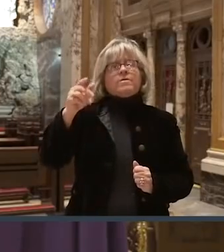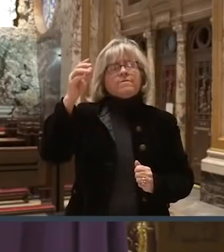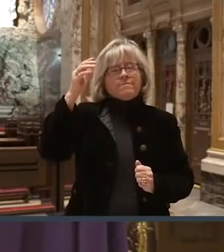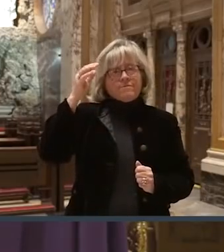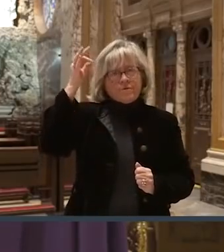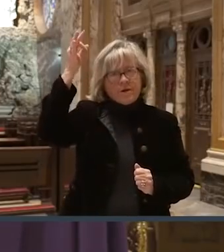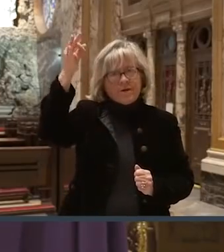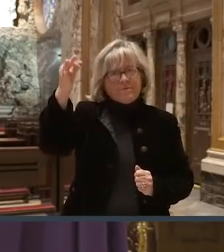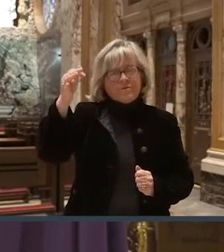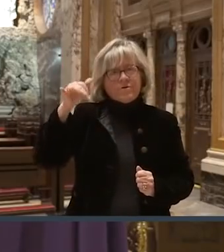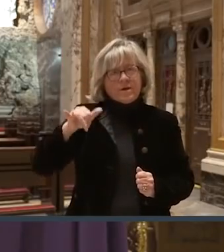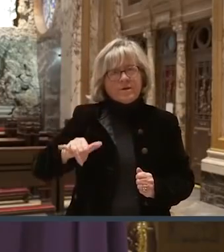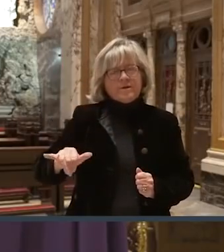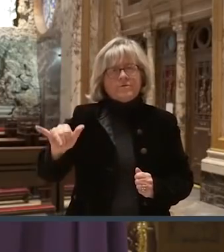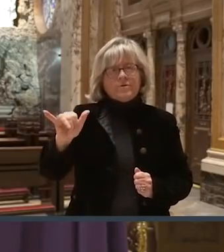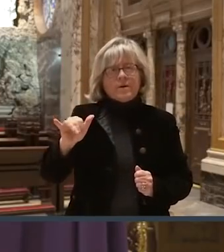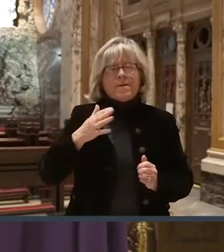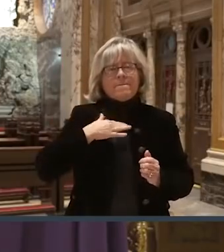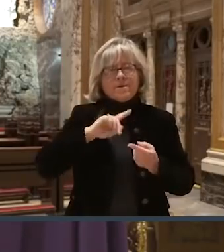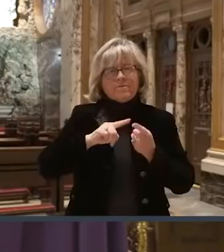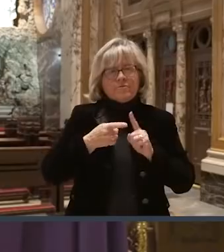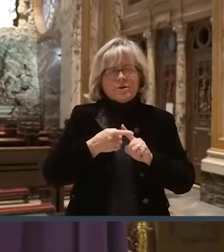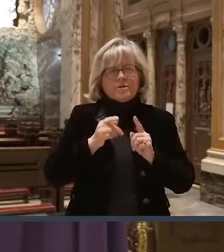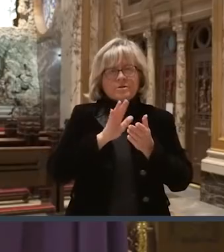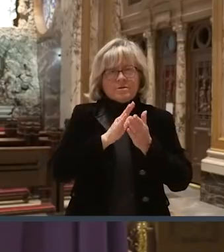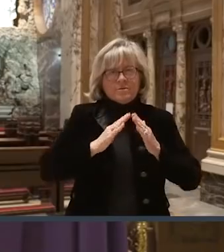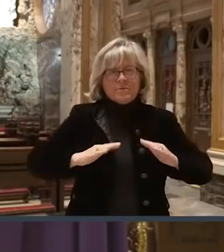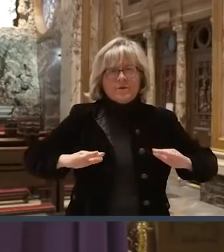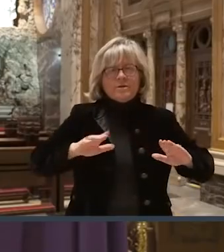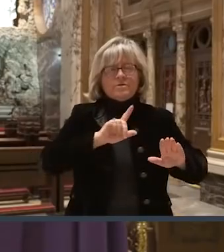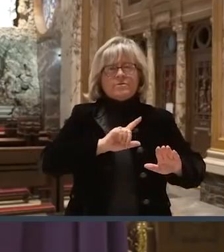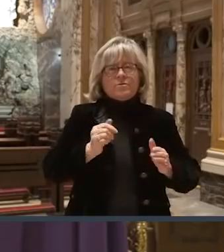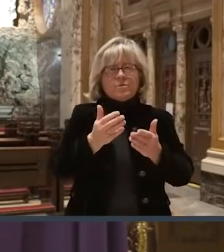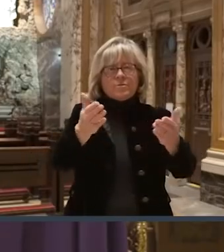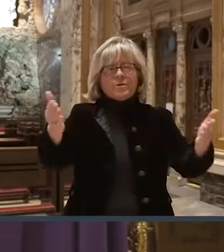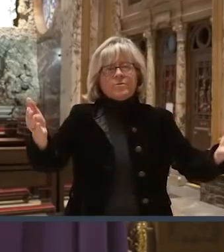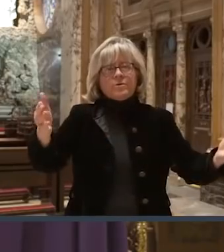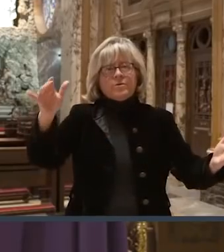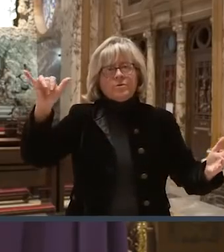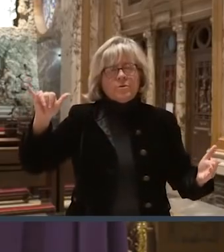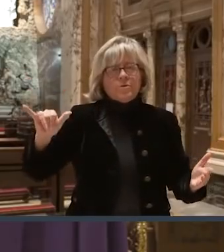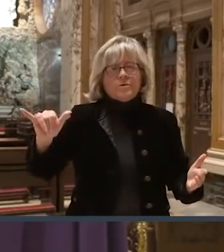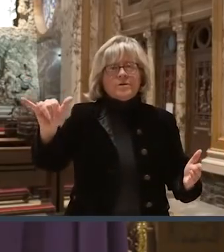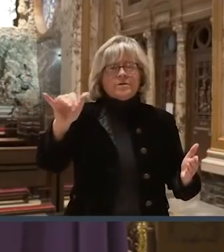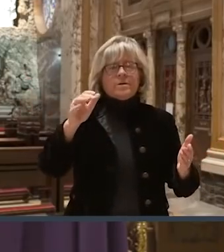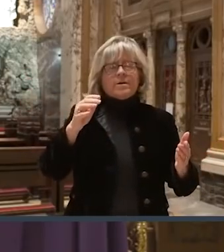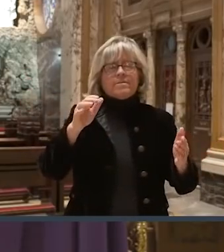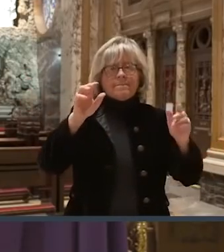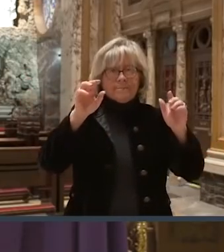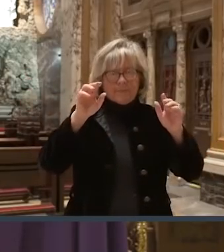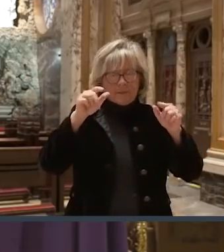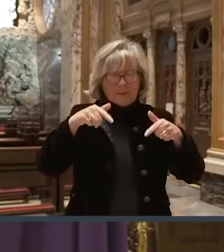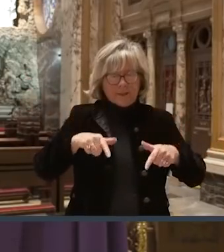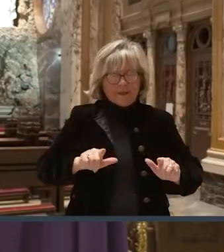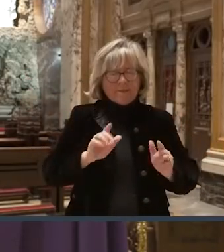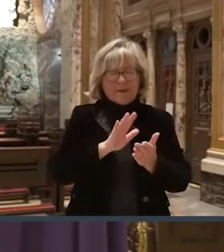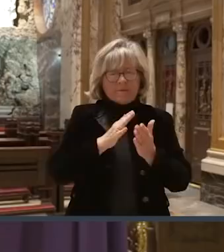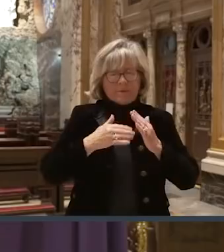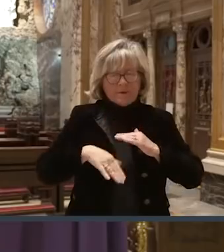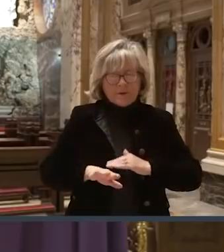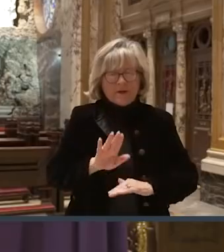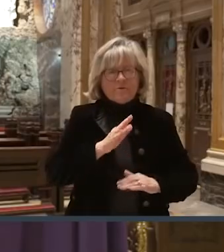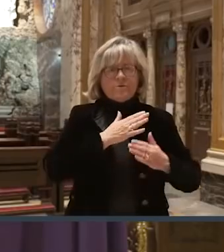Amen. My friends, the peace of the Lord be with you always. And with your spirit. And may that peace now enter your hearts and